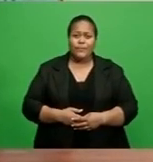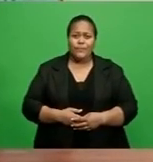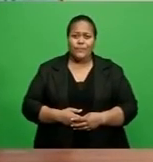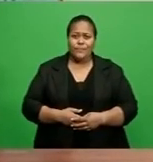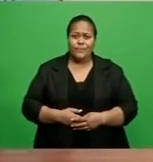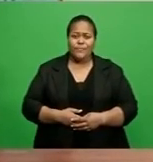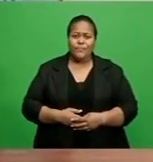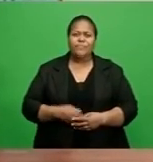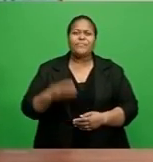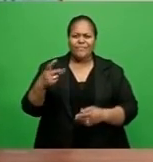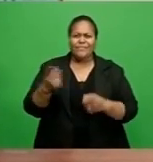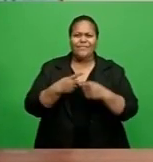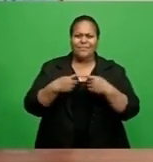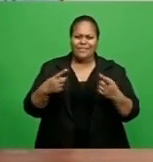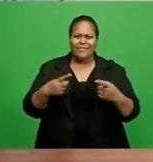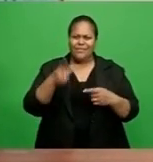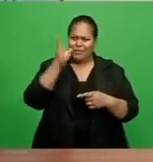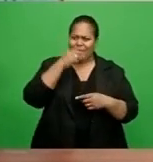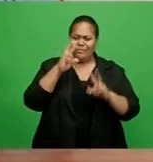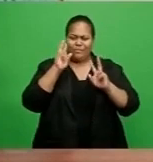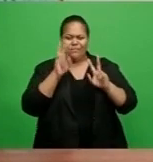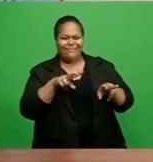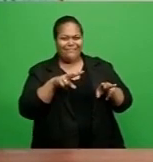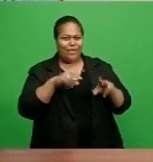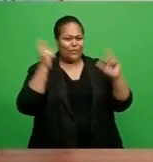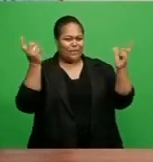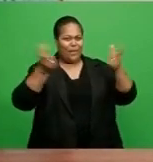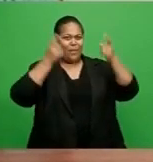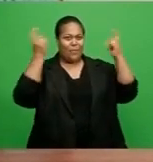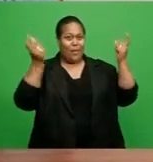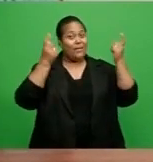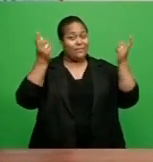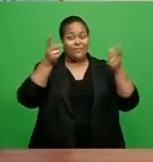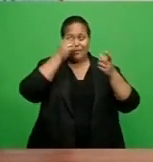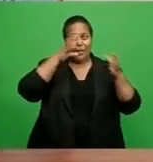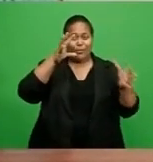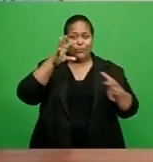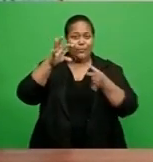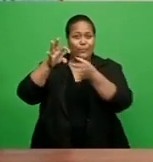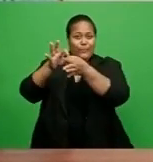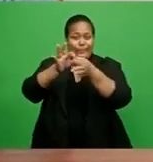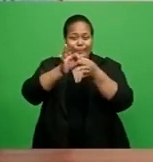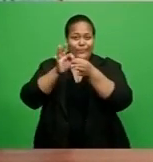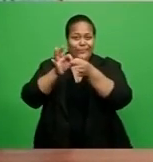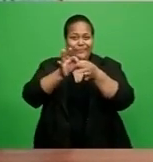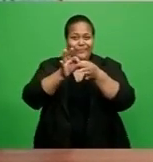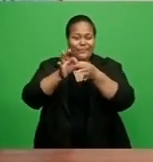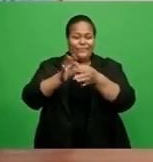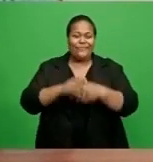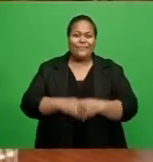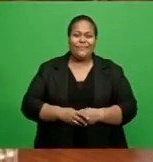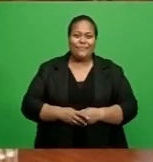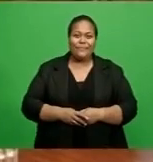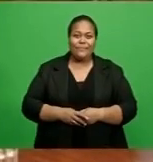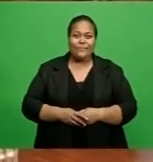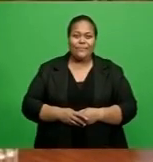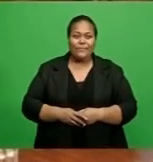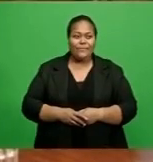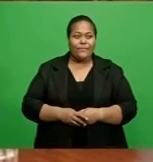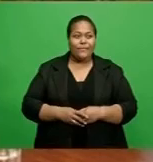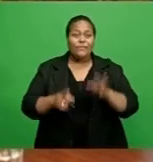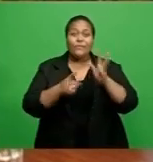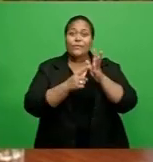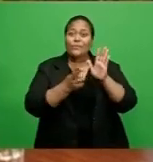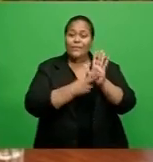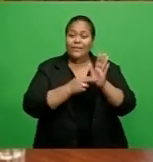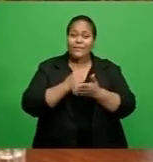show and to celebrate and to unite themselves, or celebrate Pacific times too. UN AIDS